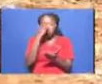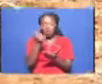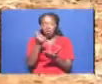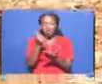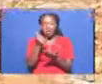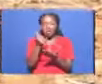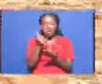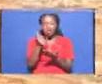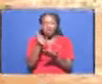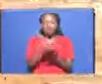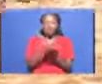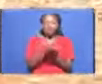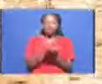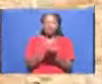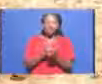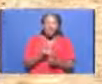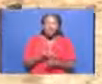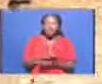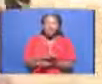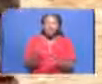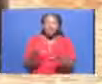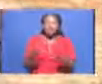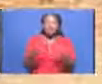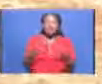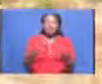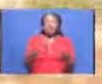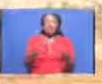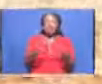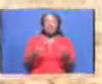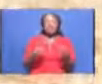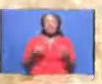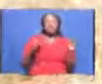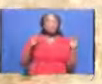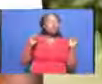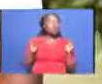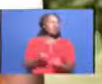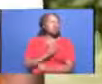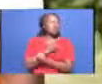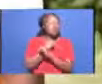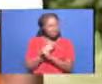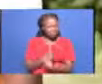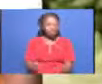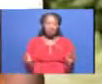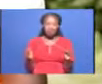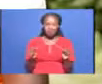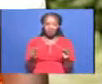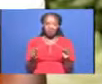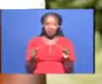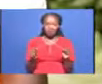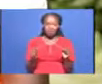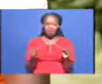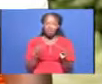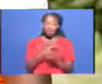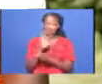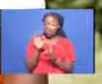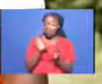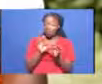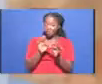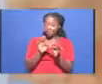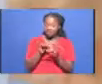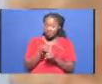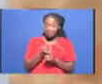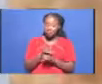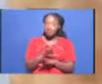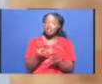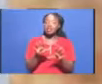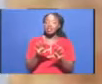restoring or dispersing these seeds by hand, you cannot disperse these seeds by hand effectively to those forested